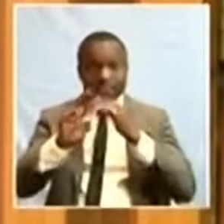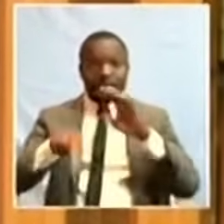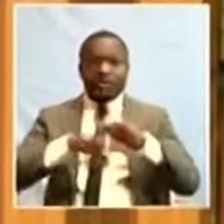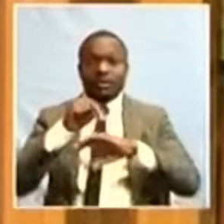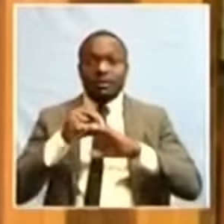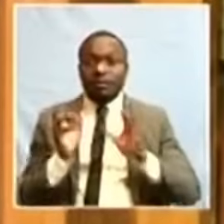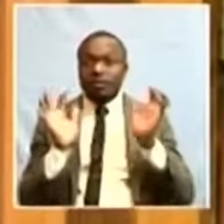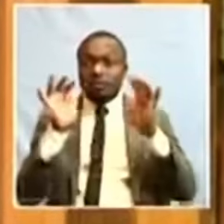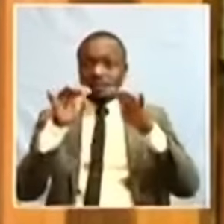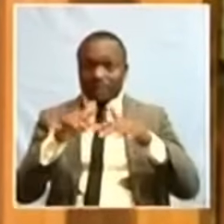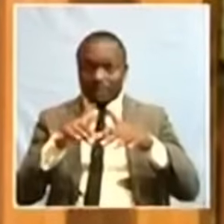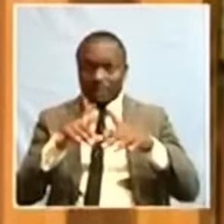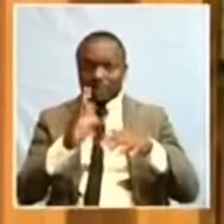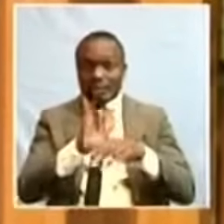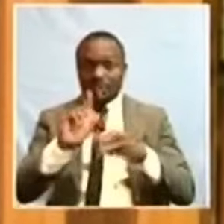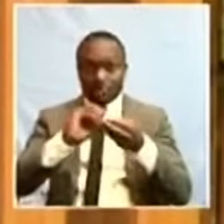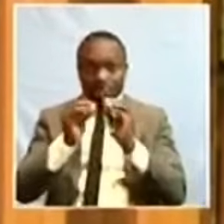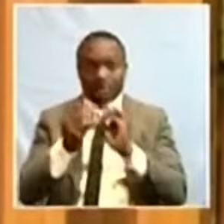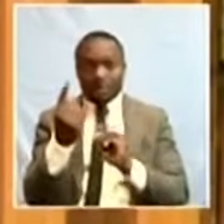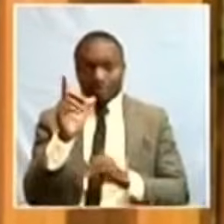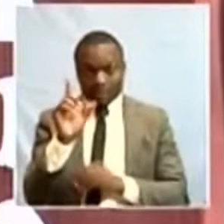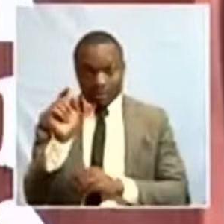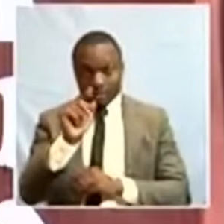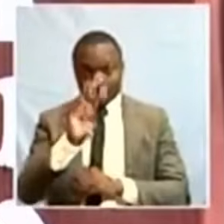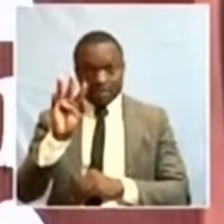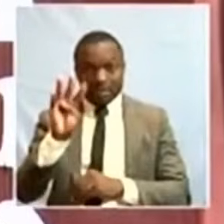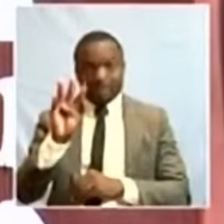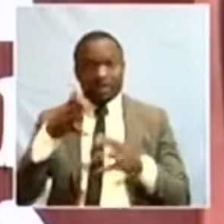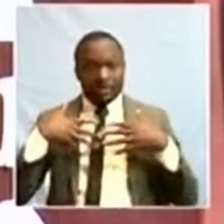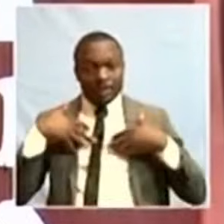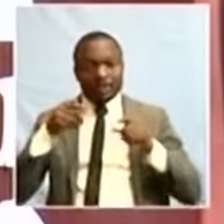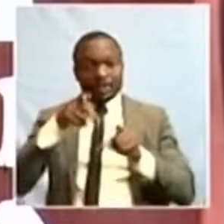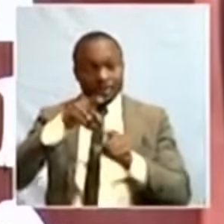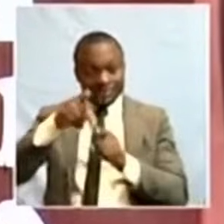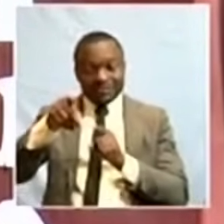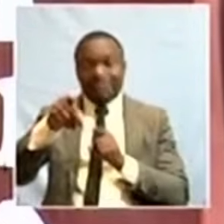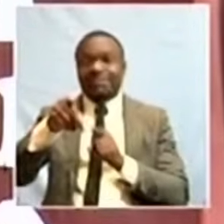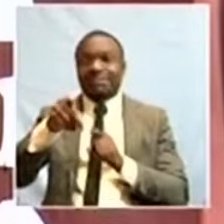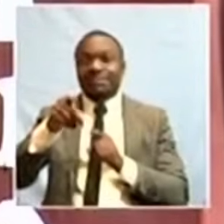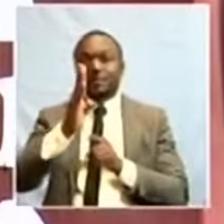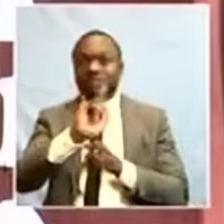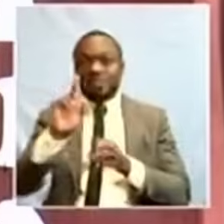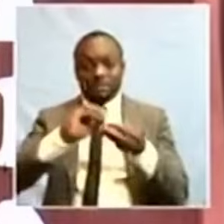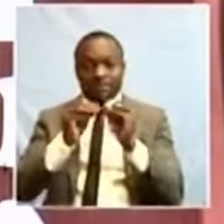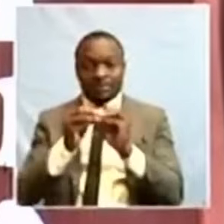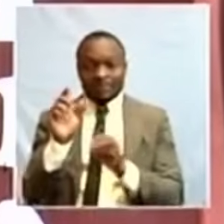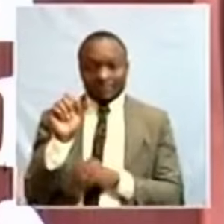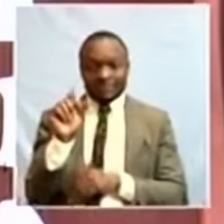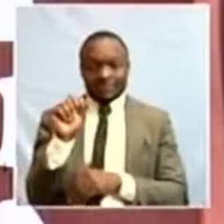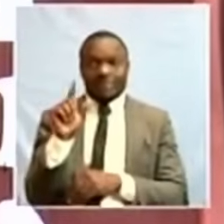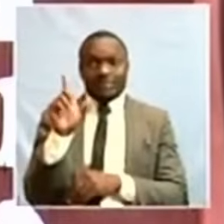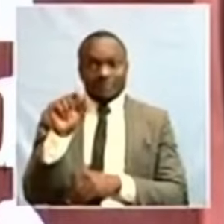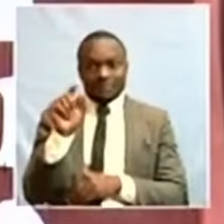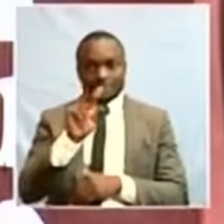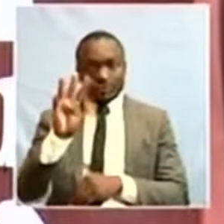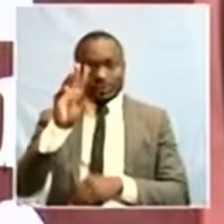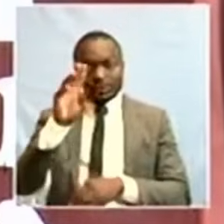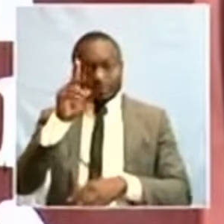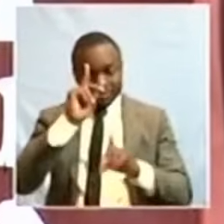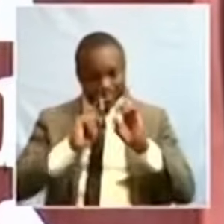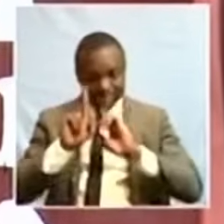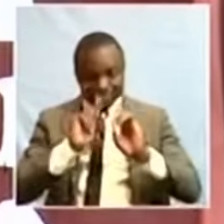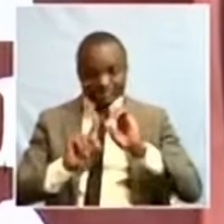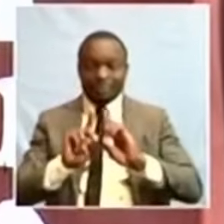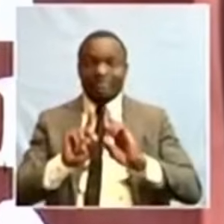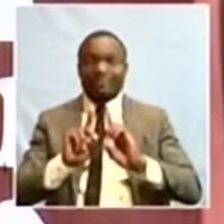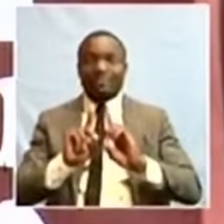number 1 of 2024. The Health Professions Bill, National Assembly Bill number 11 of 2024 is expected to be